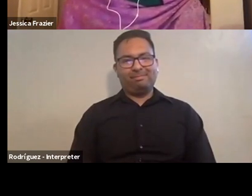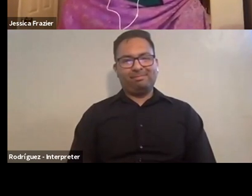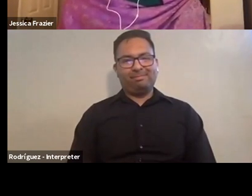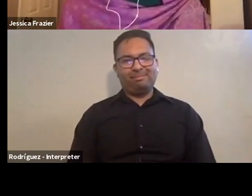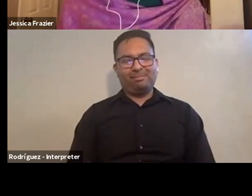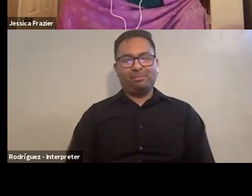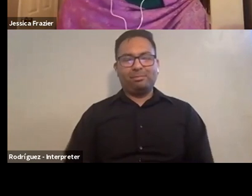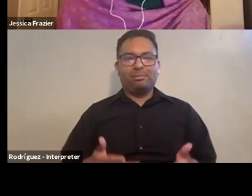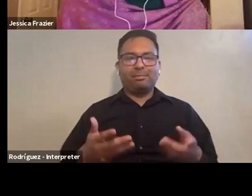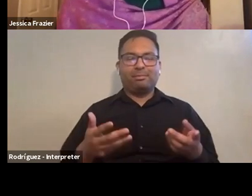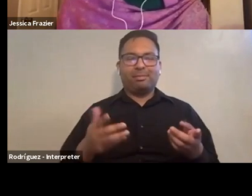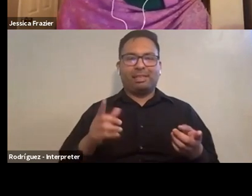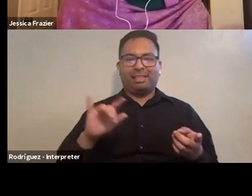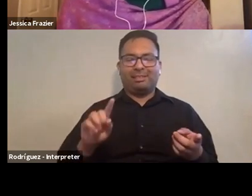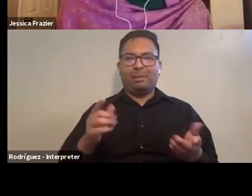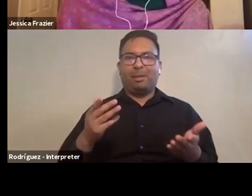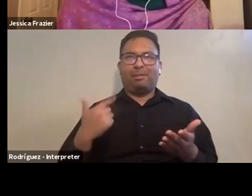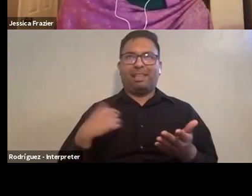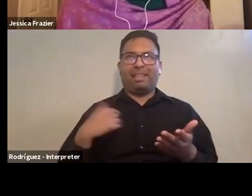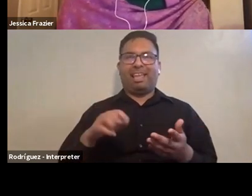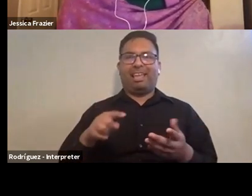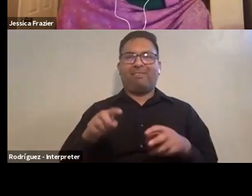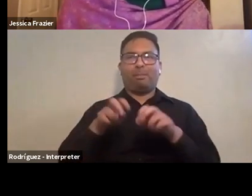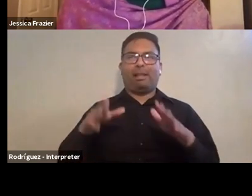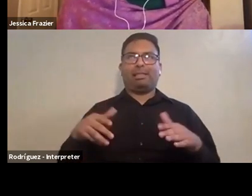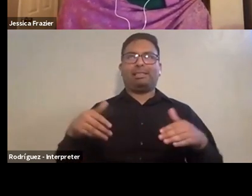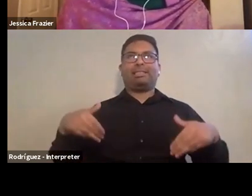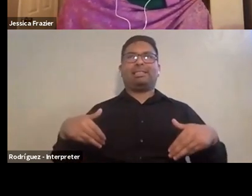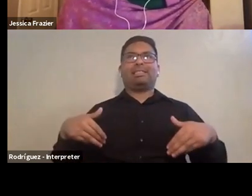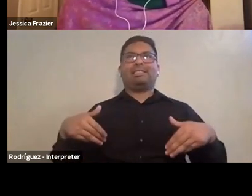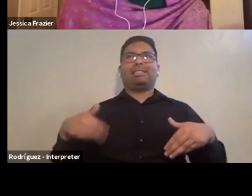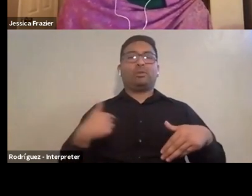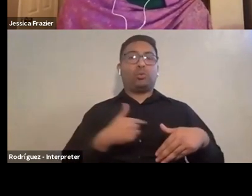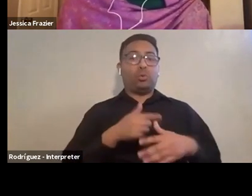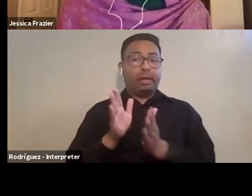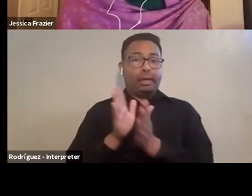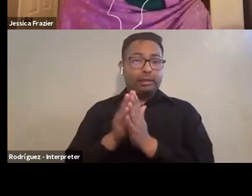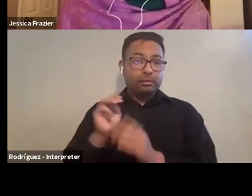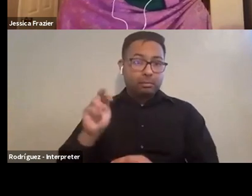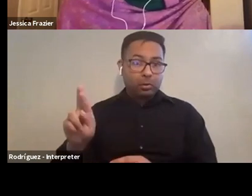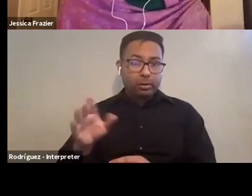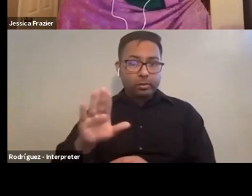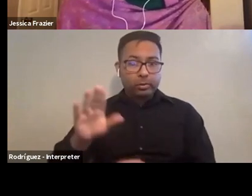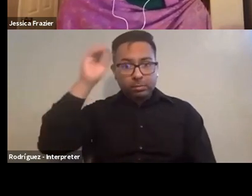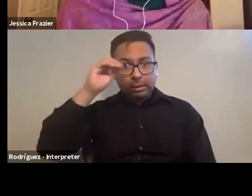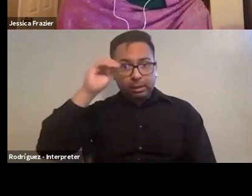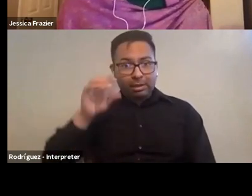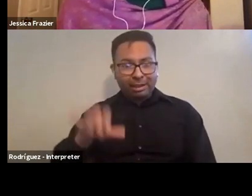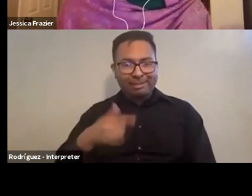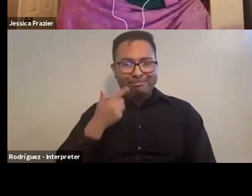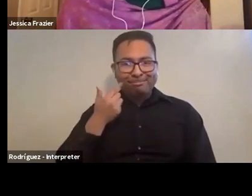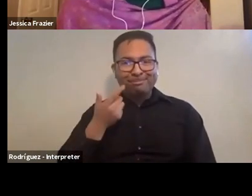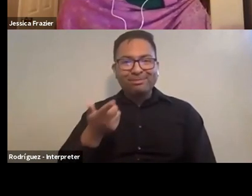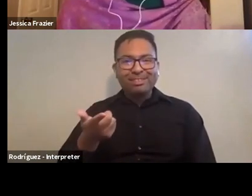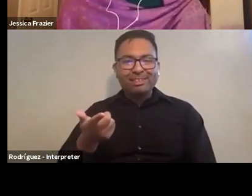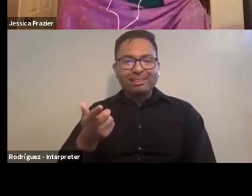Perhaps if we've stumped our panelists, we could ask Margaret for an opinion on that. Meanwhile, if others